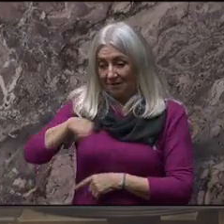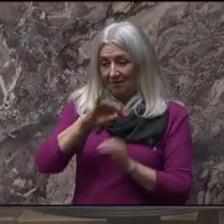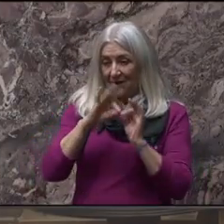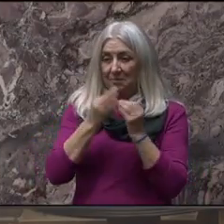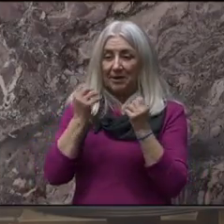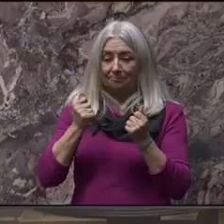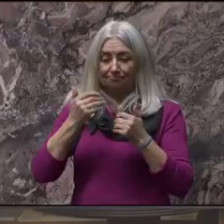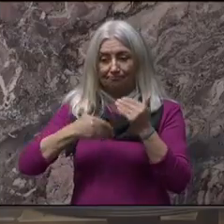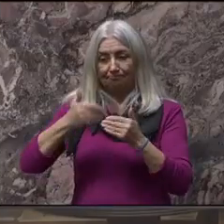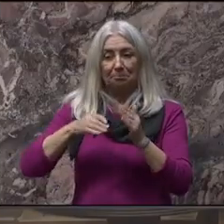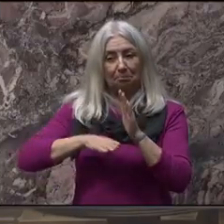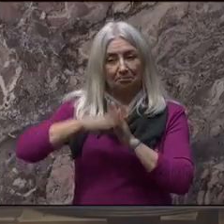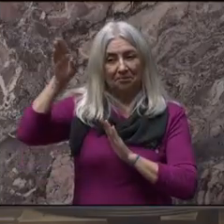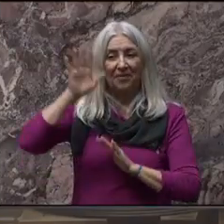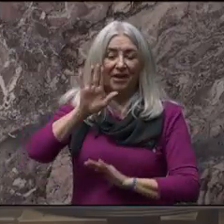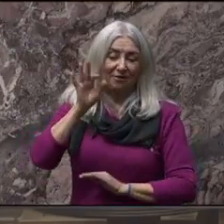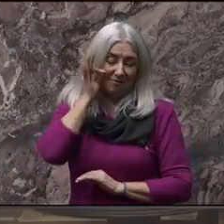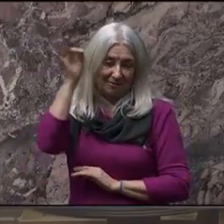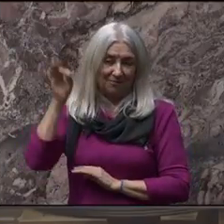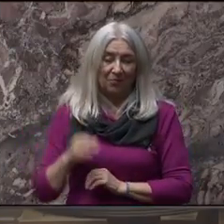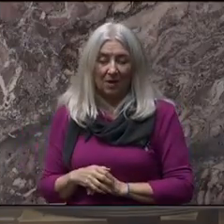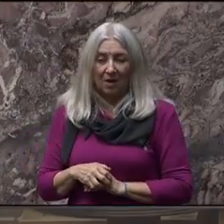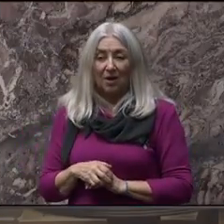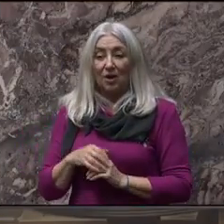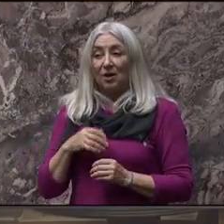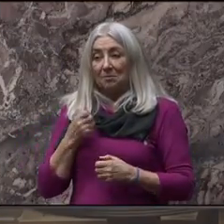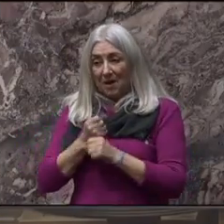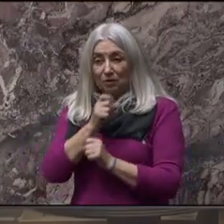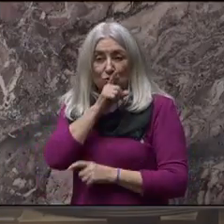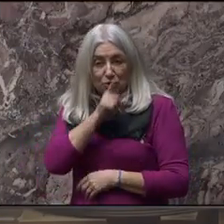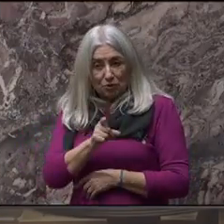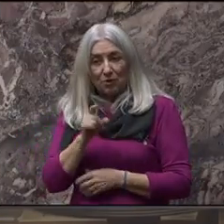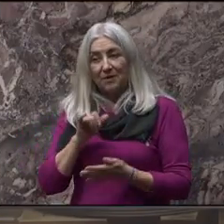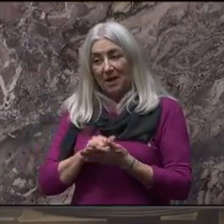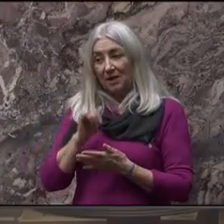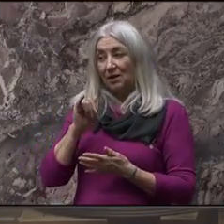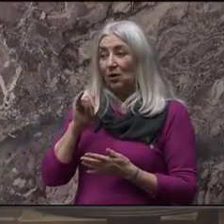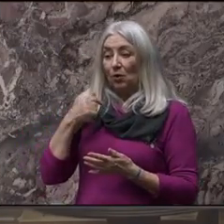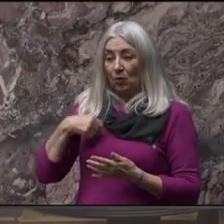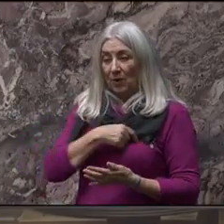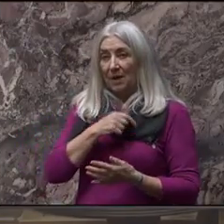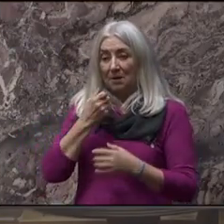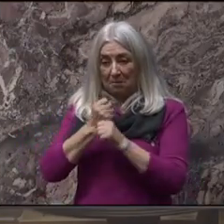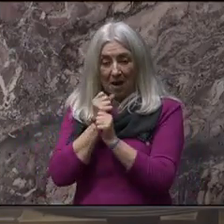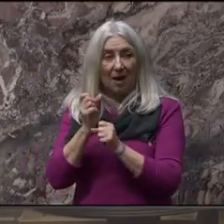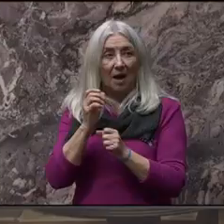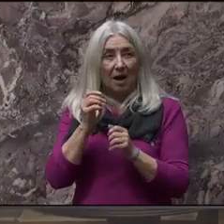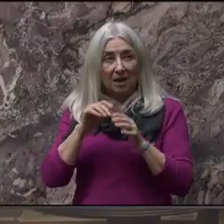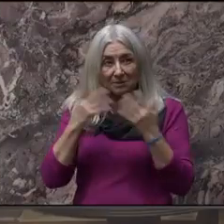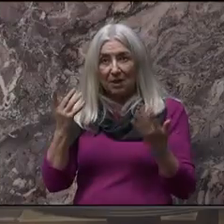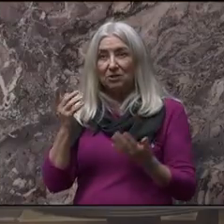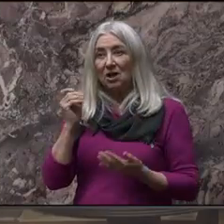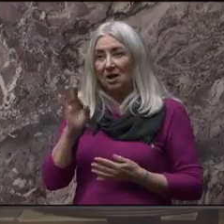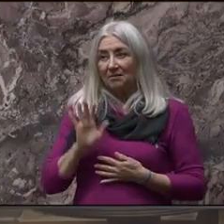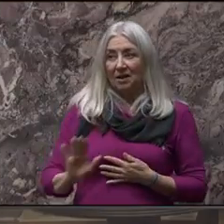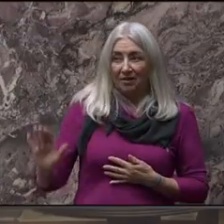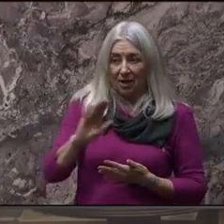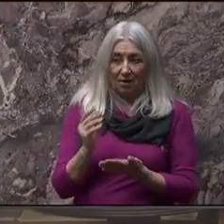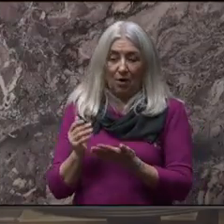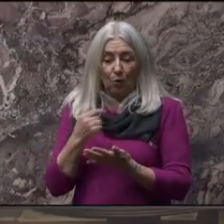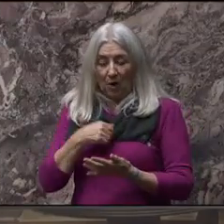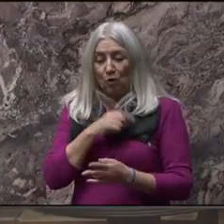future. Serve British Columbians while making sure they keep as much as possible of their hard-earned